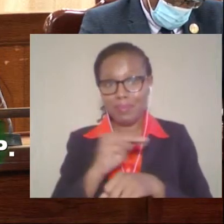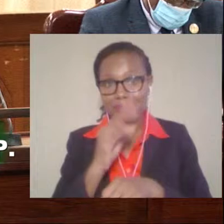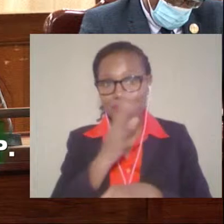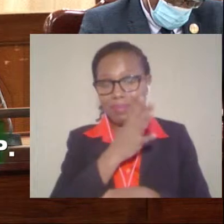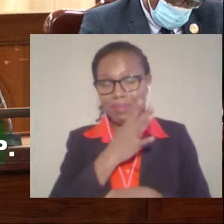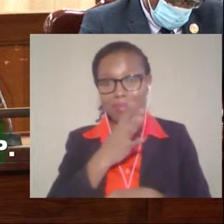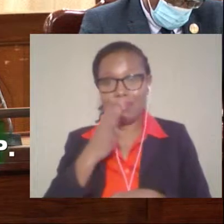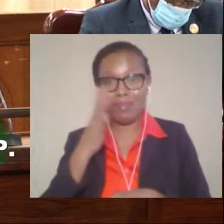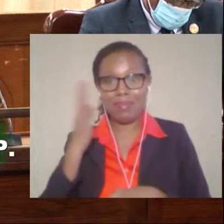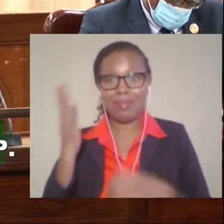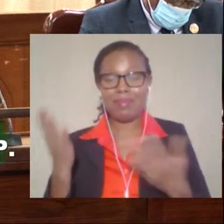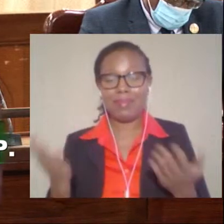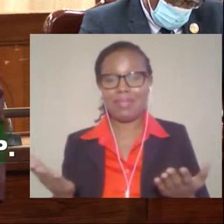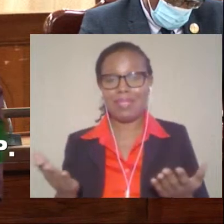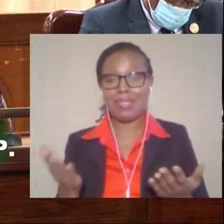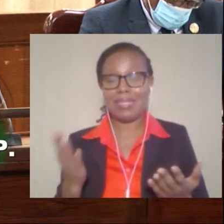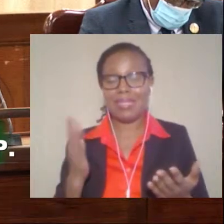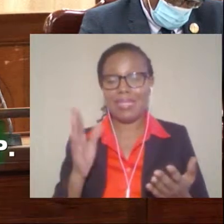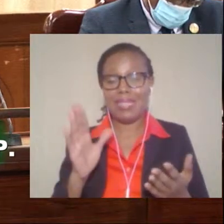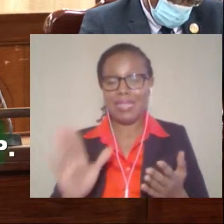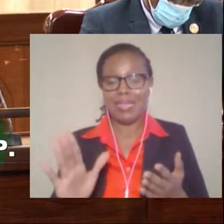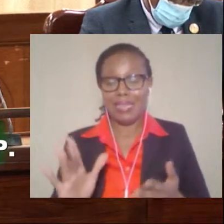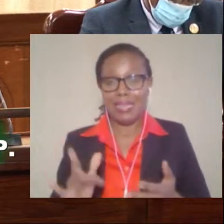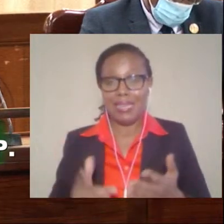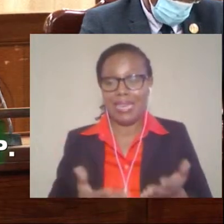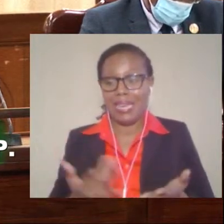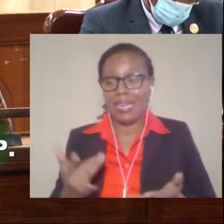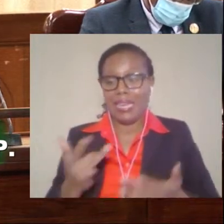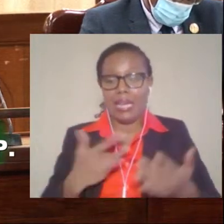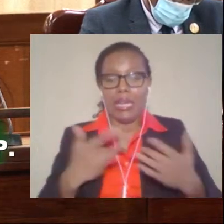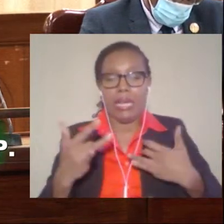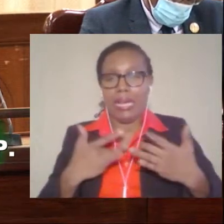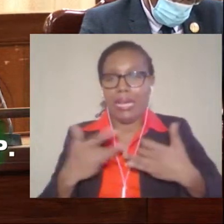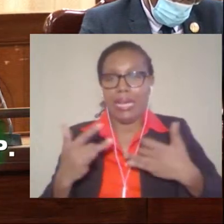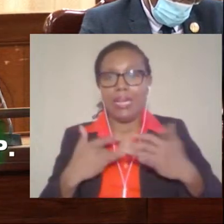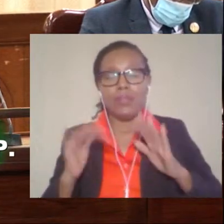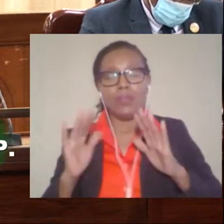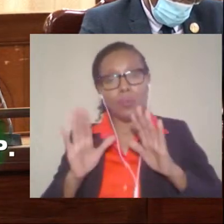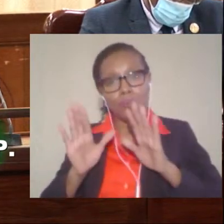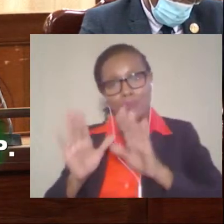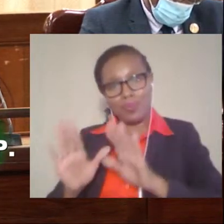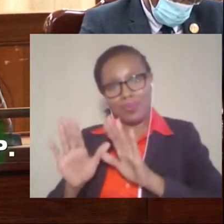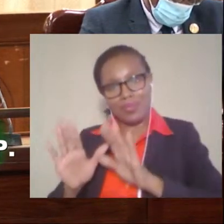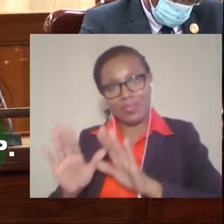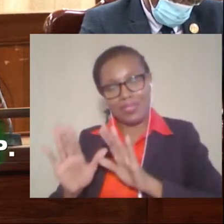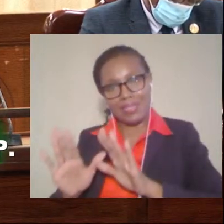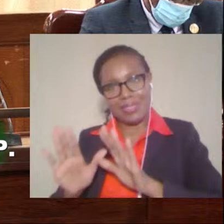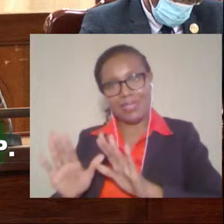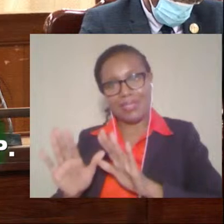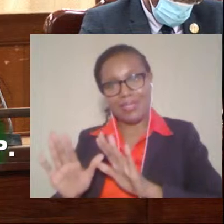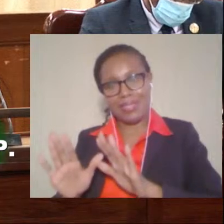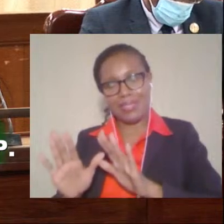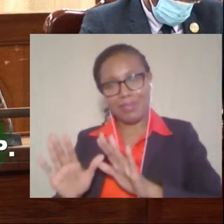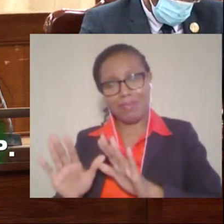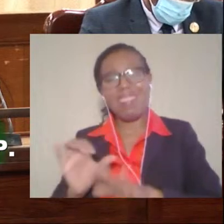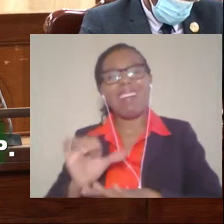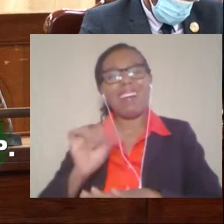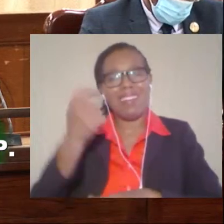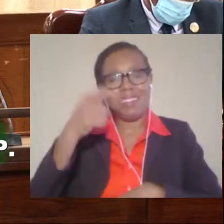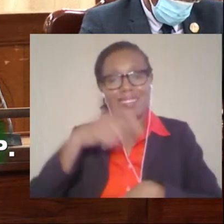enough for one day, and I will leave the rest for another occasion when at your